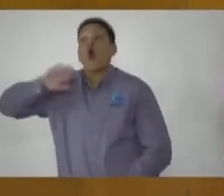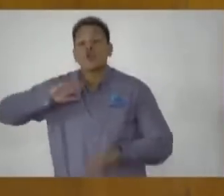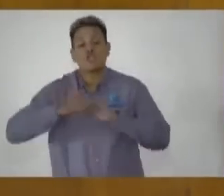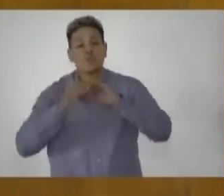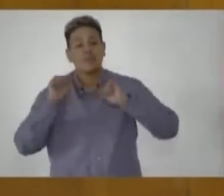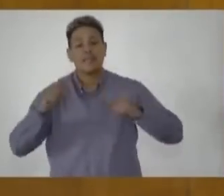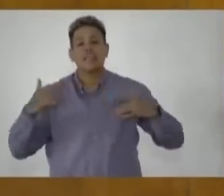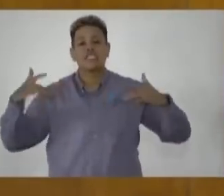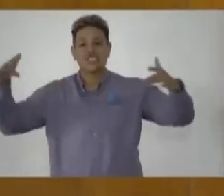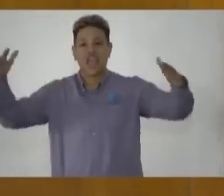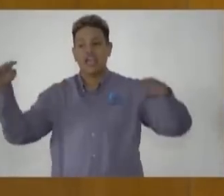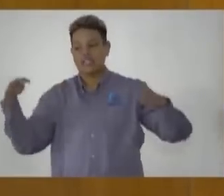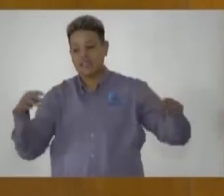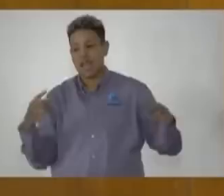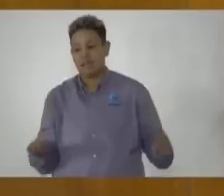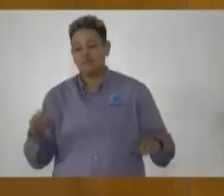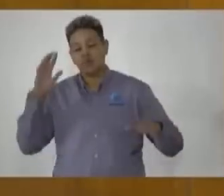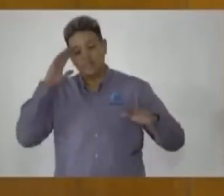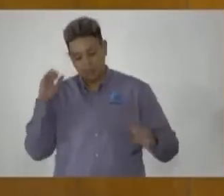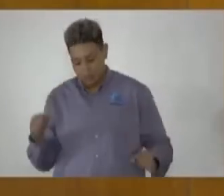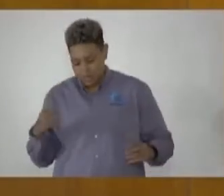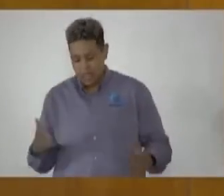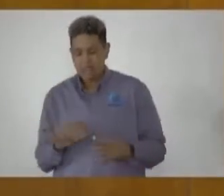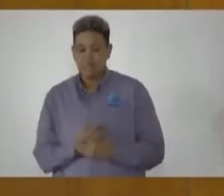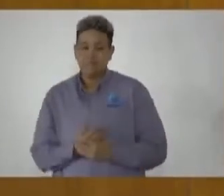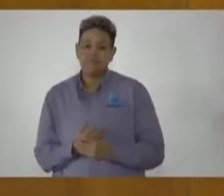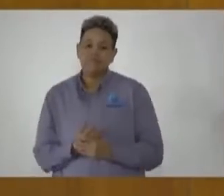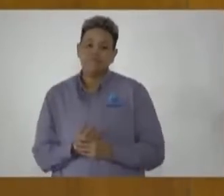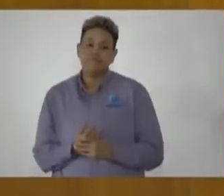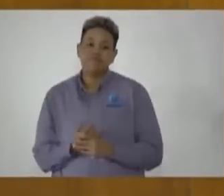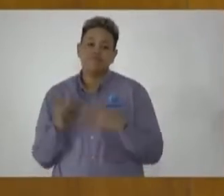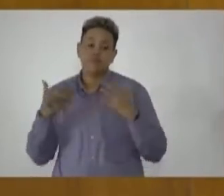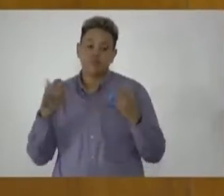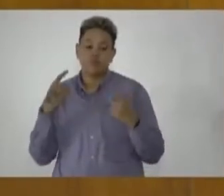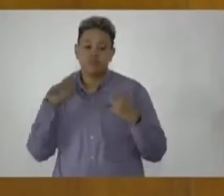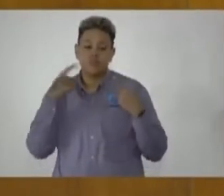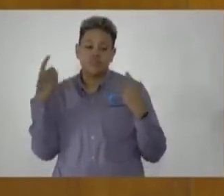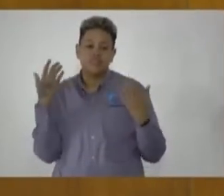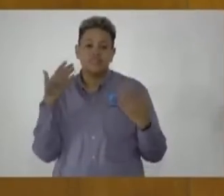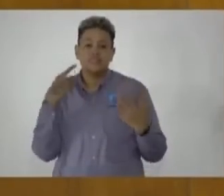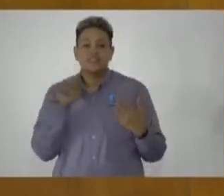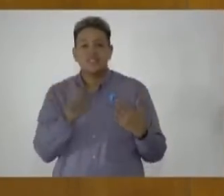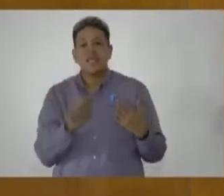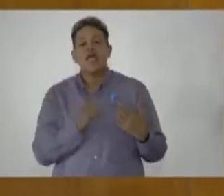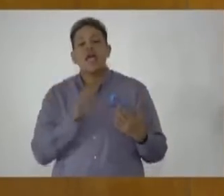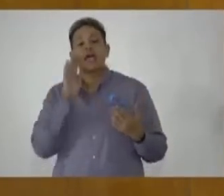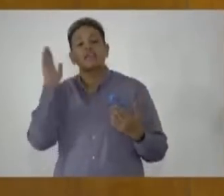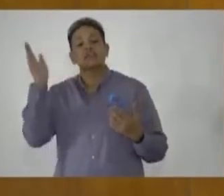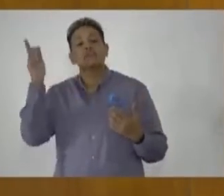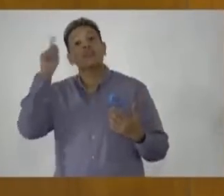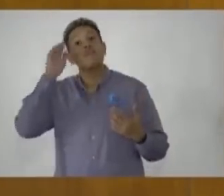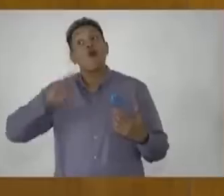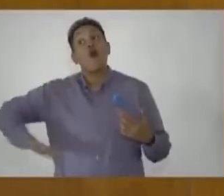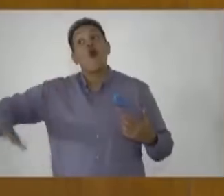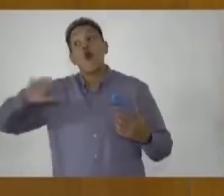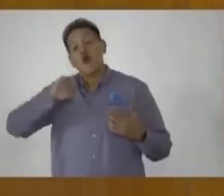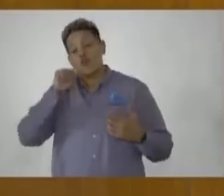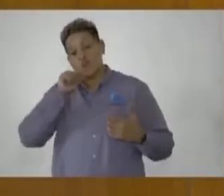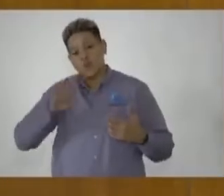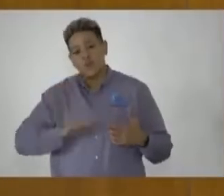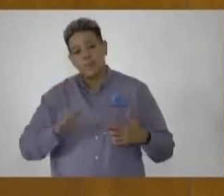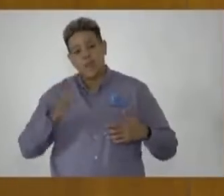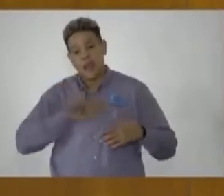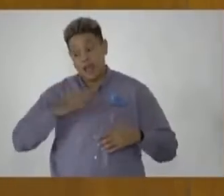can shine. And so, Mr. President, I want to say that I speak for all the women